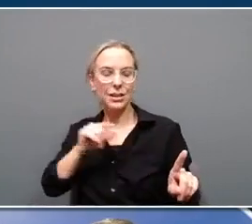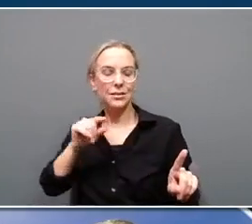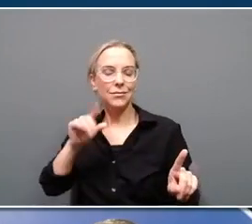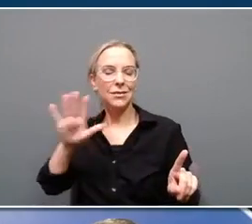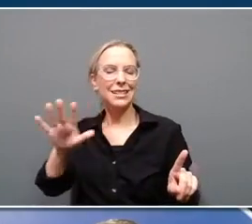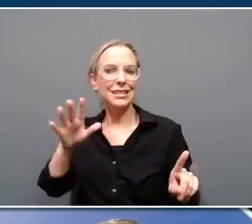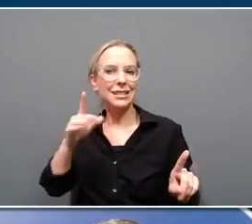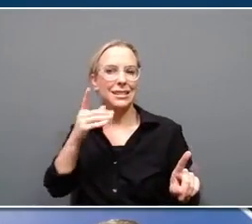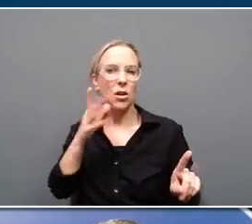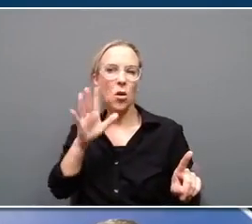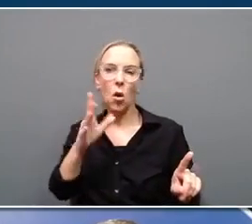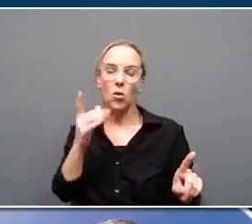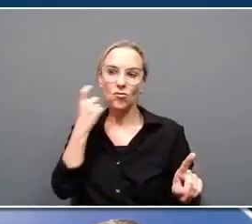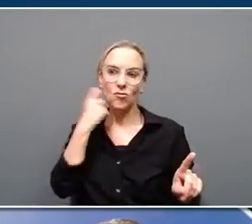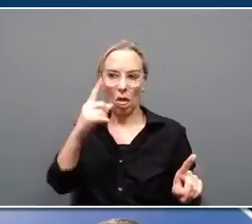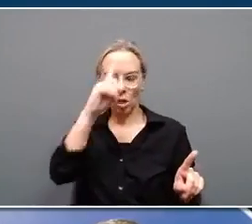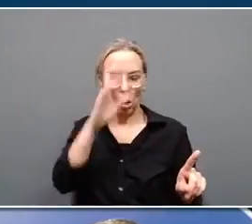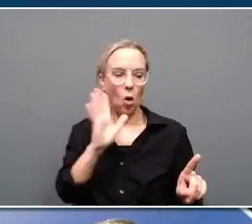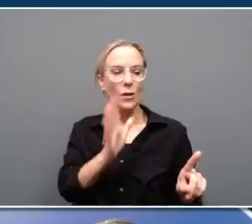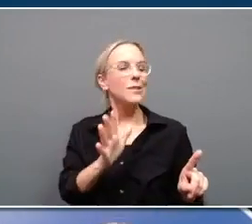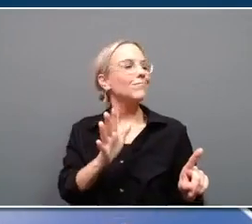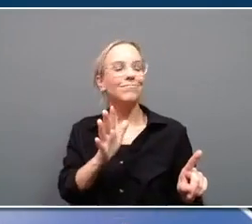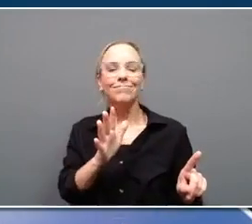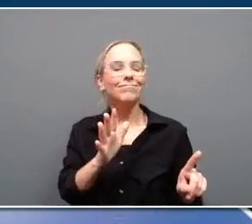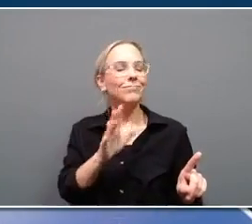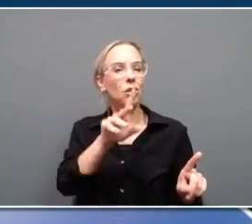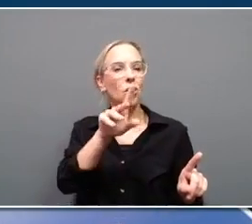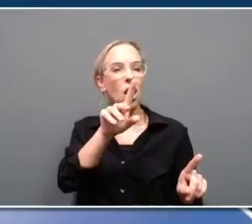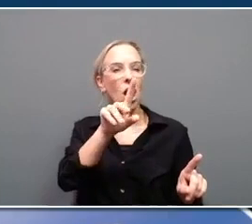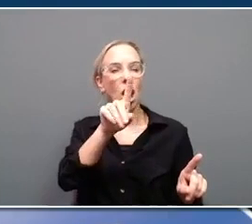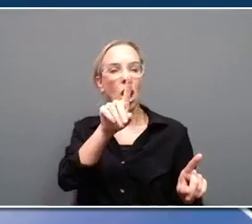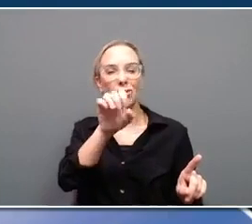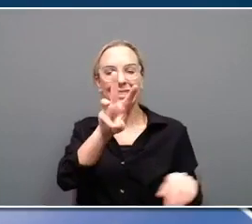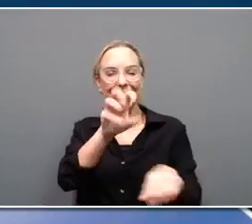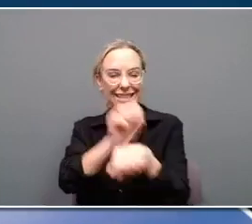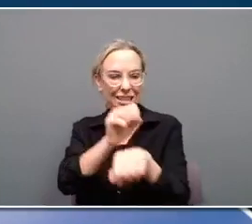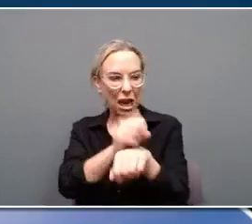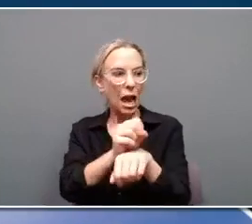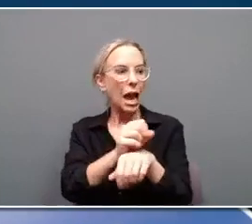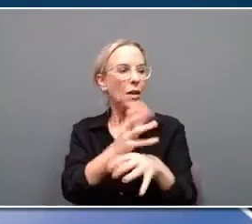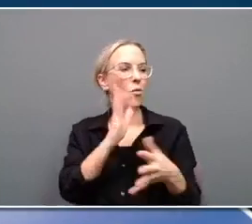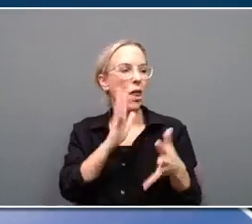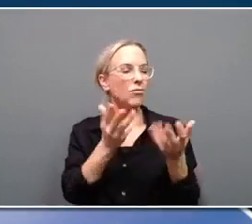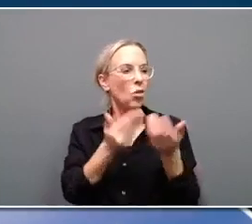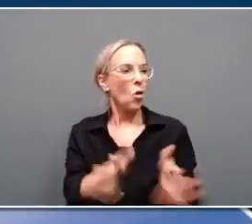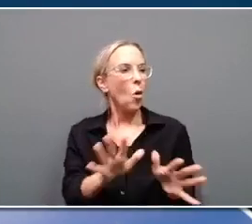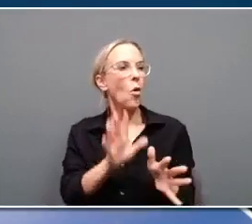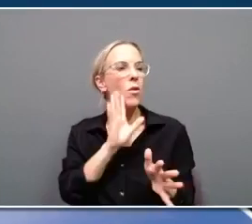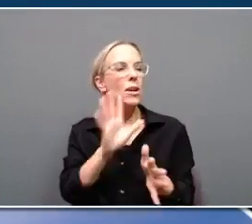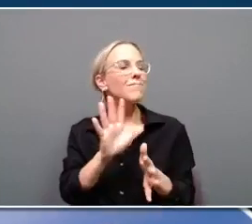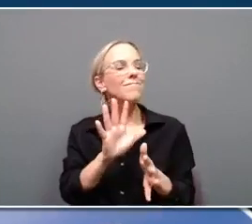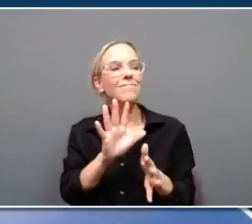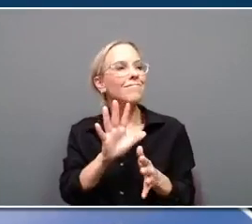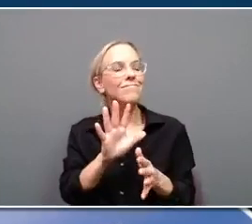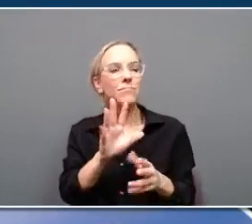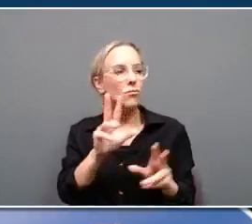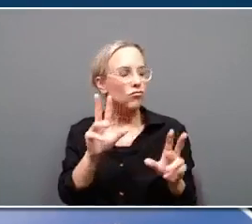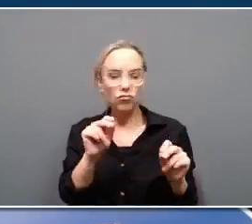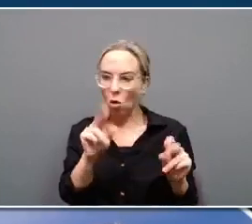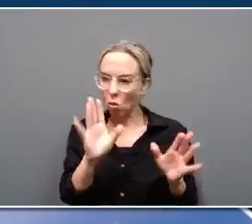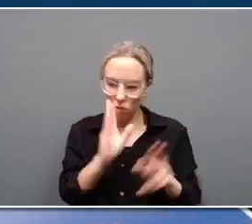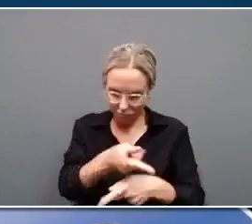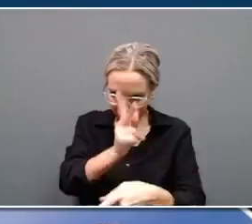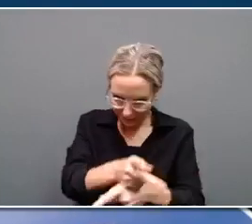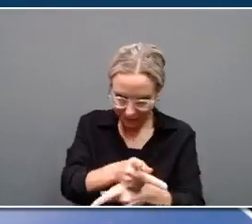about 600 jobs that we were able to keep in Kentucky and in Jefferson County. In addition, Papa John's and One Vision, a